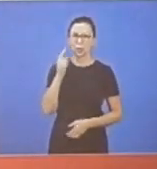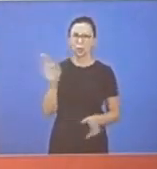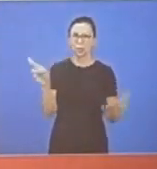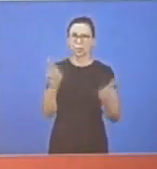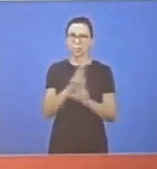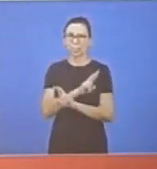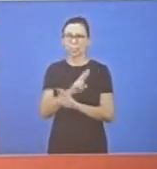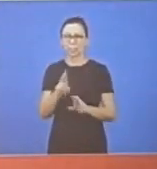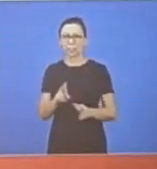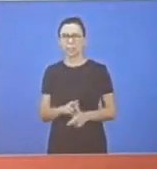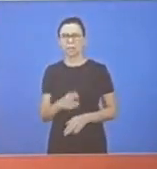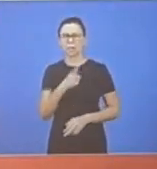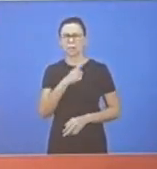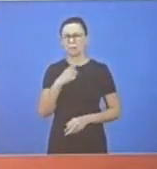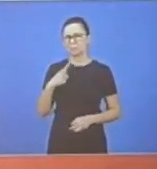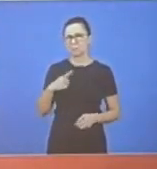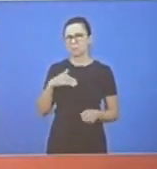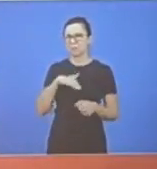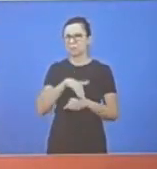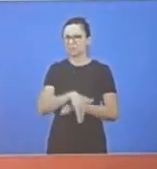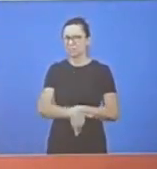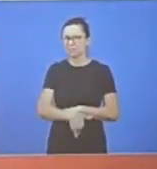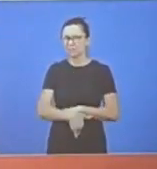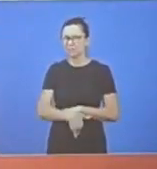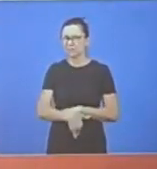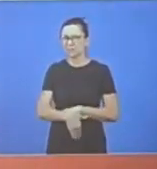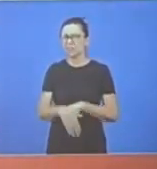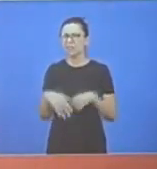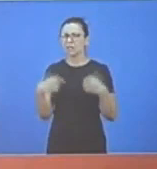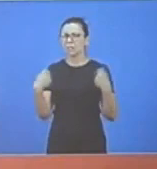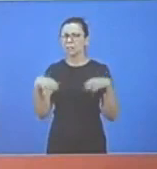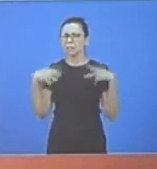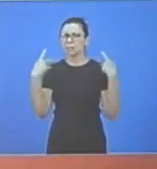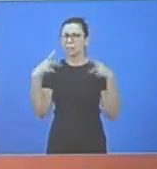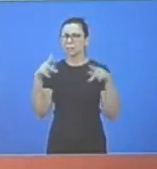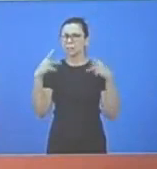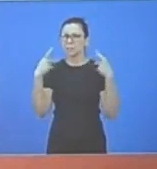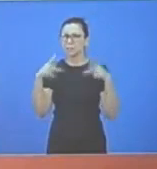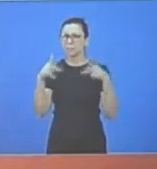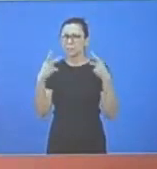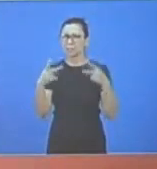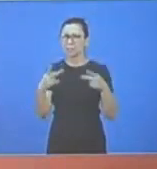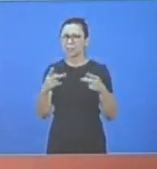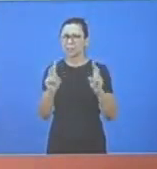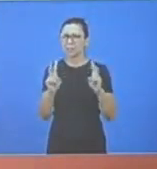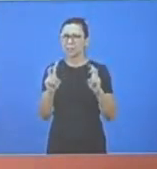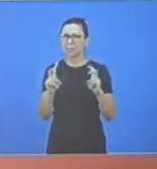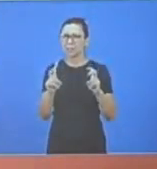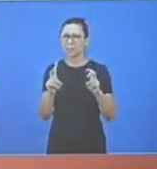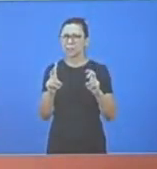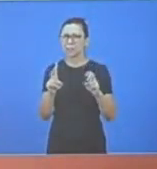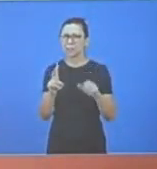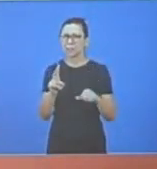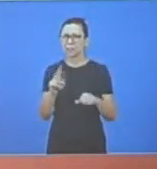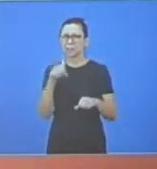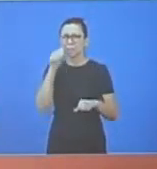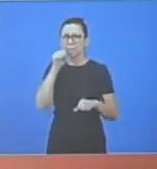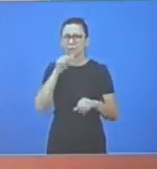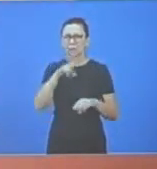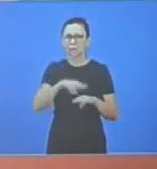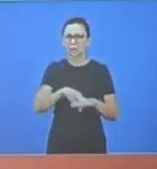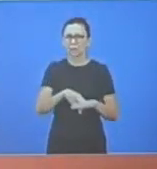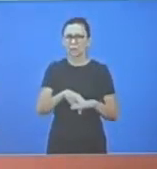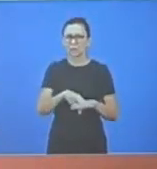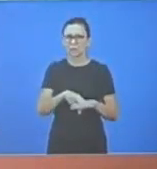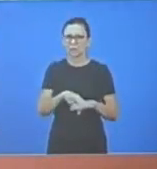Does the pastor need to look for something different to preach?